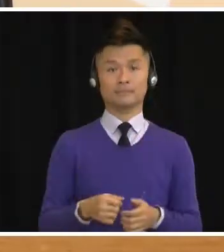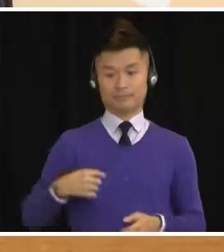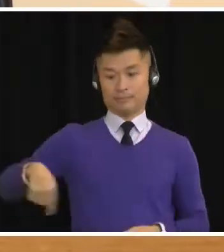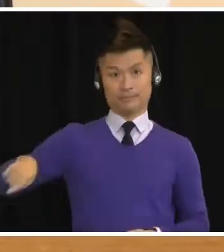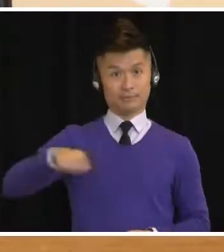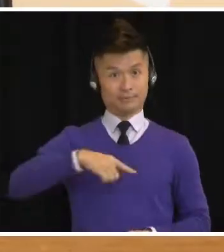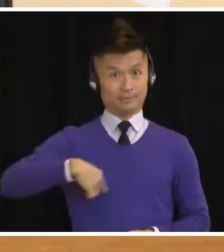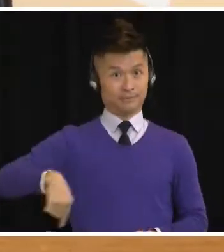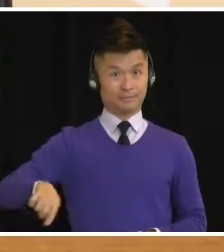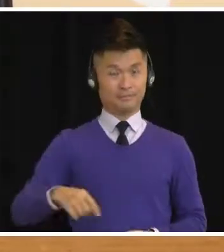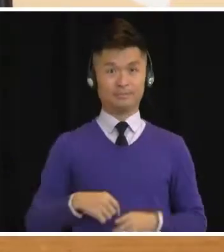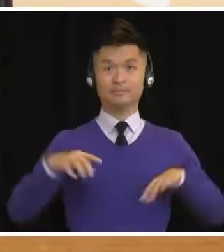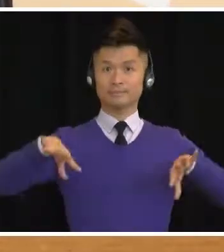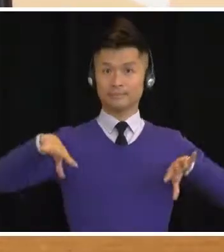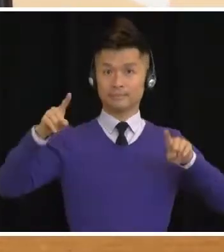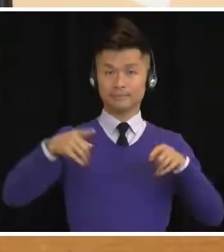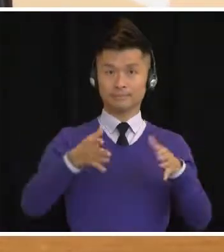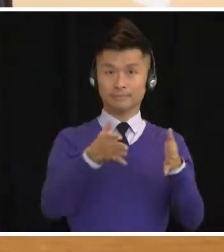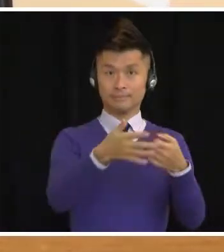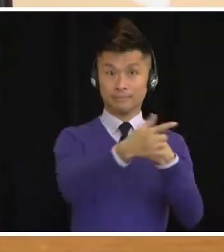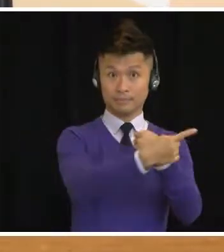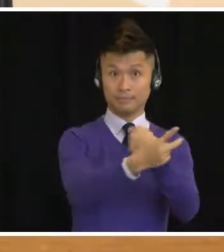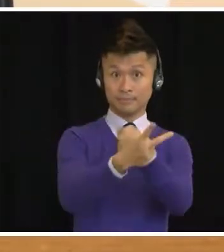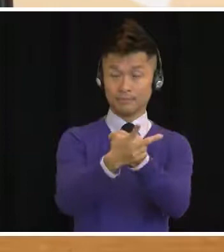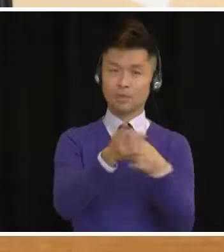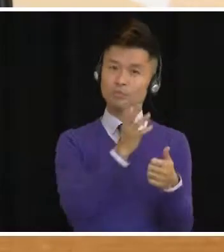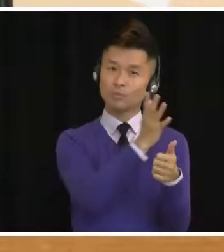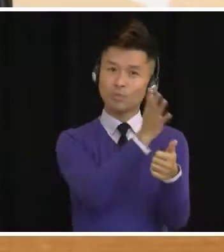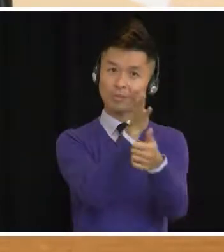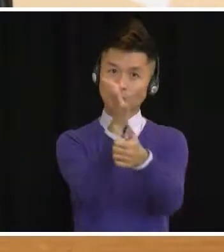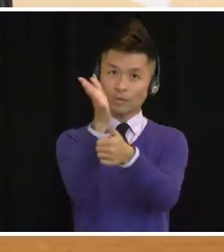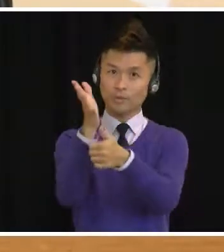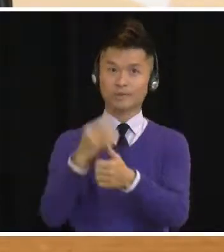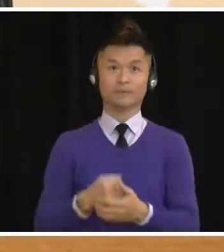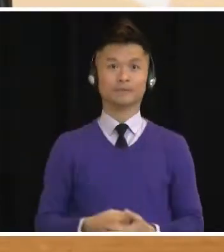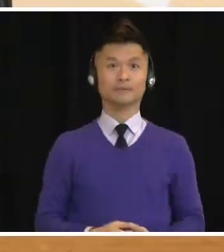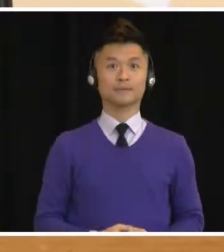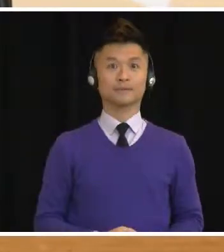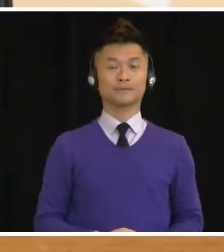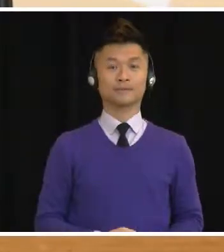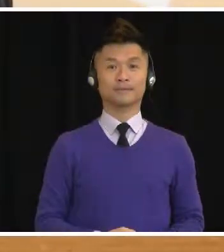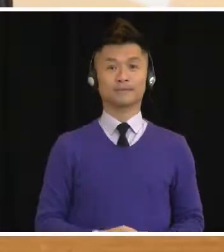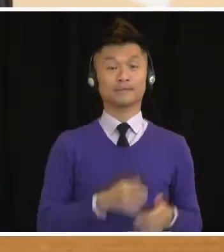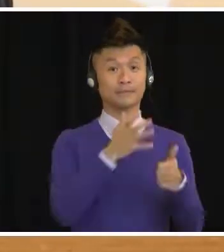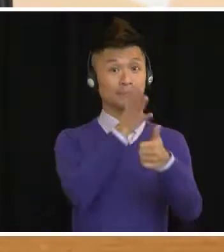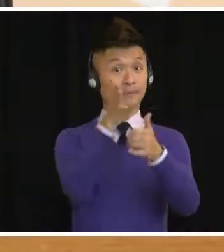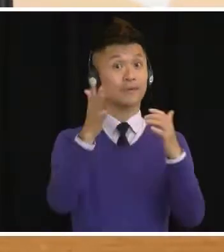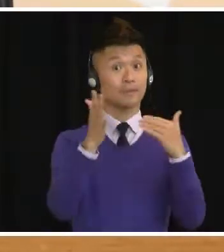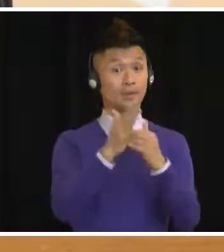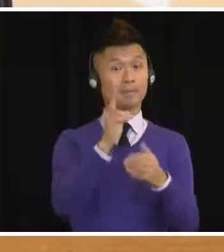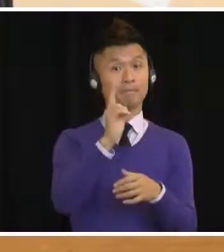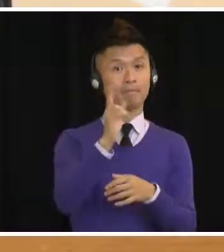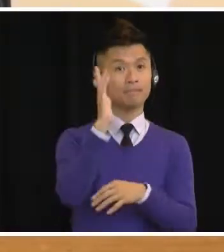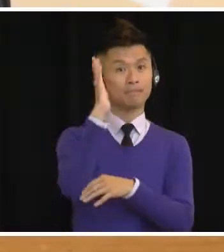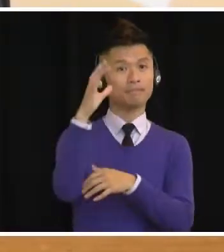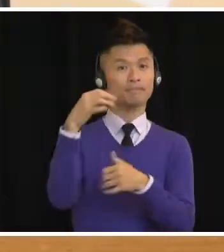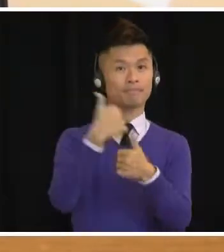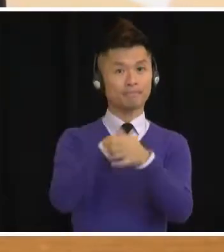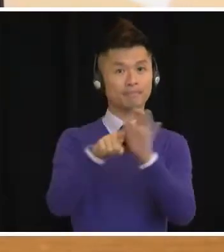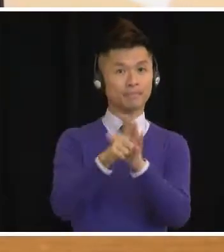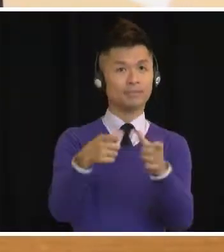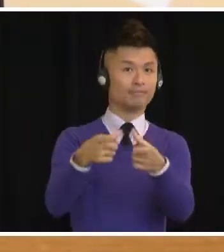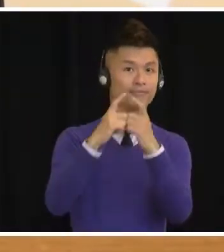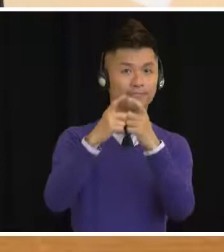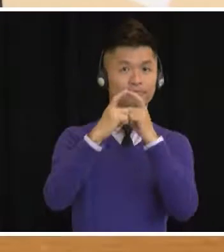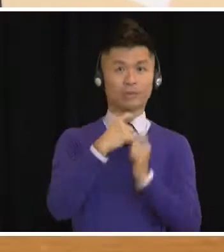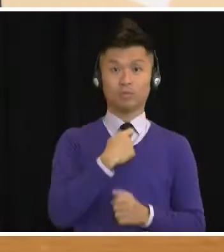and 2. And we may start with Chapter 2, because that is on the definition